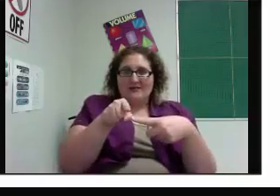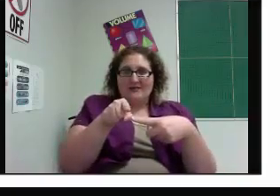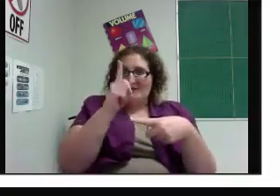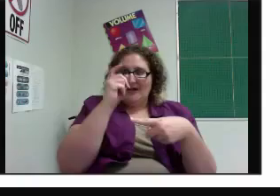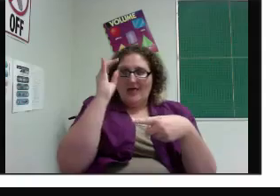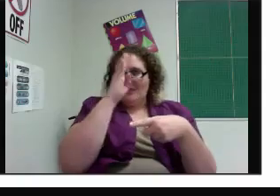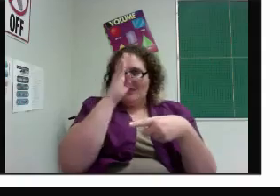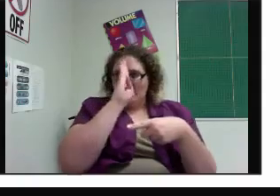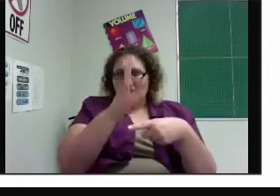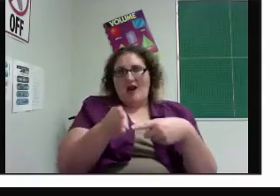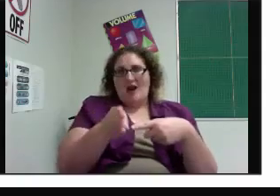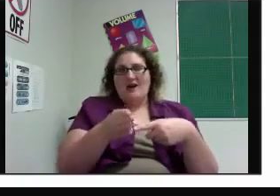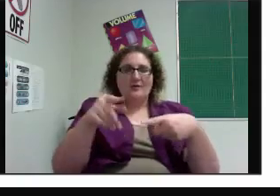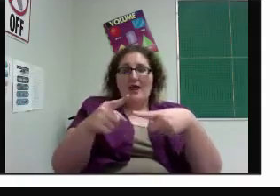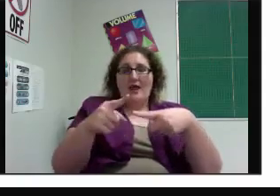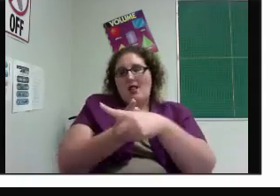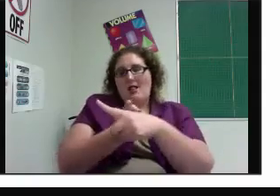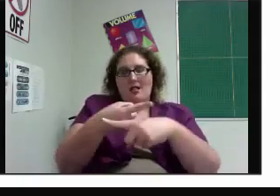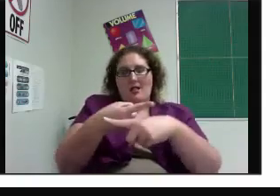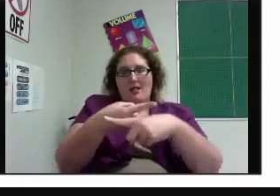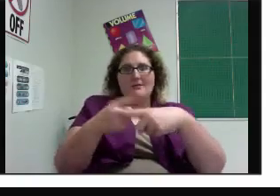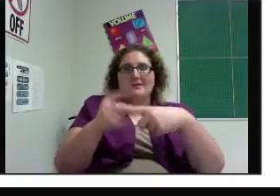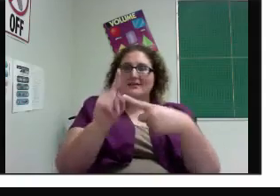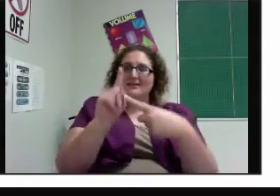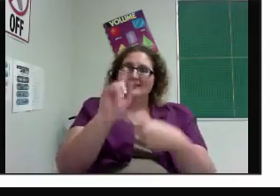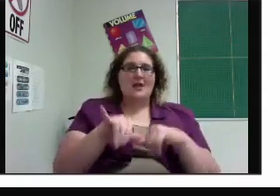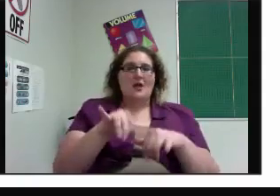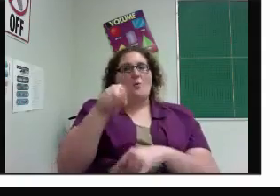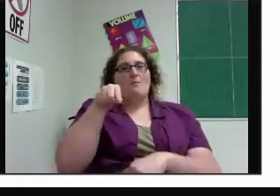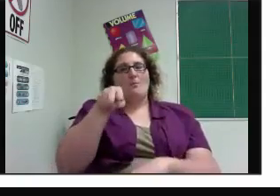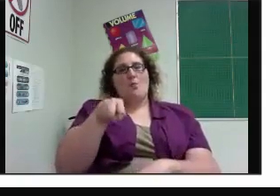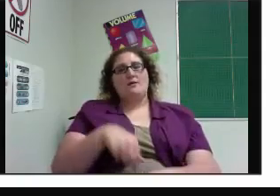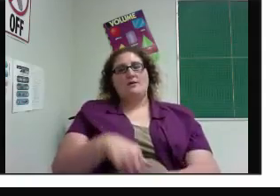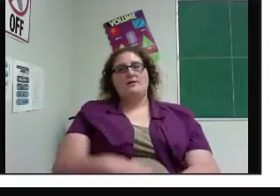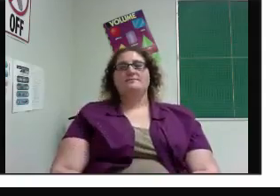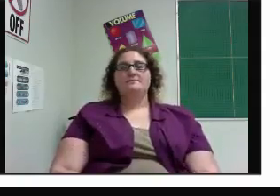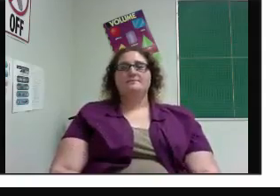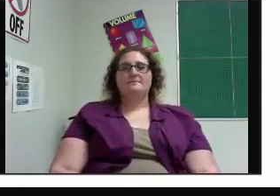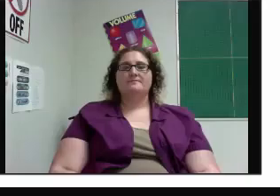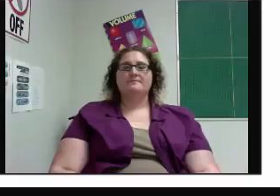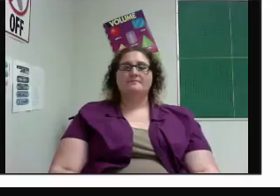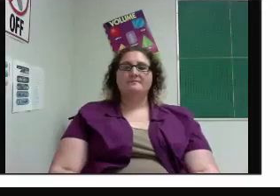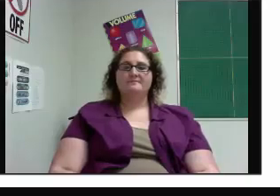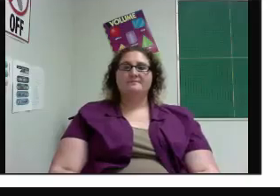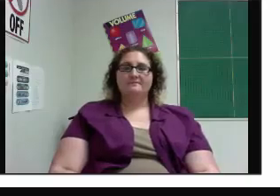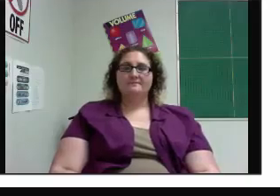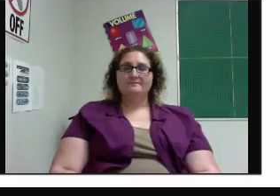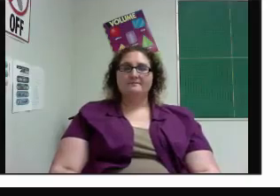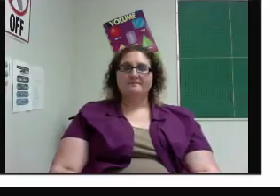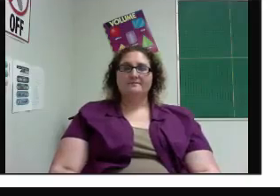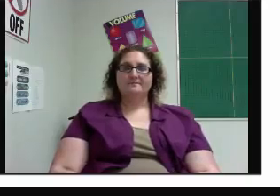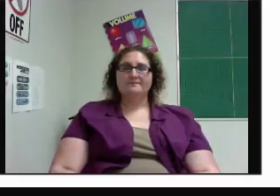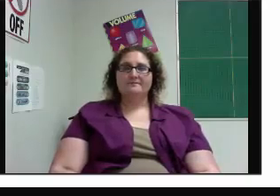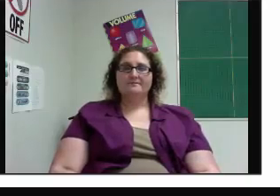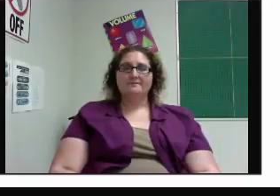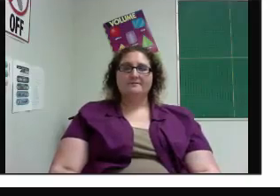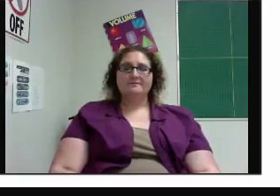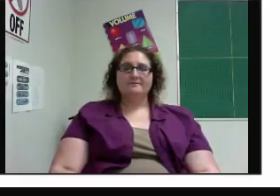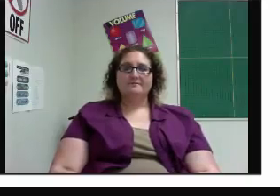one line. Now this is like when I gave you the example earlier when we were looking at the floor and the